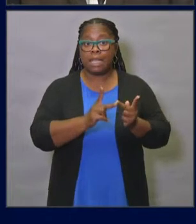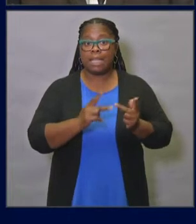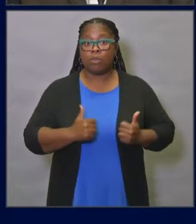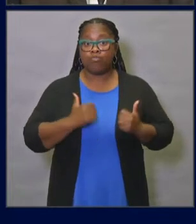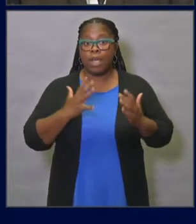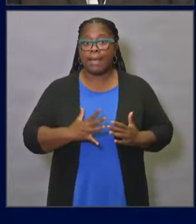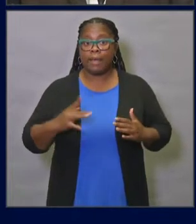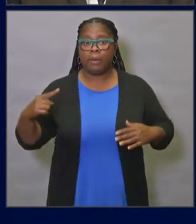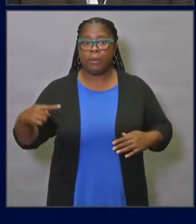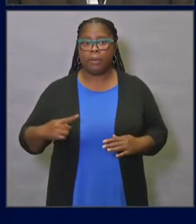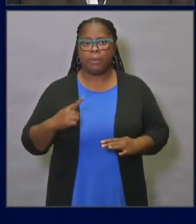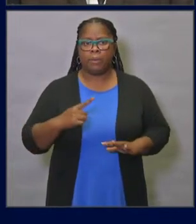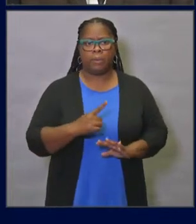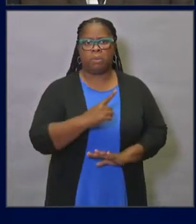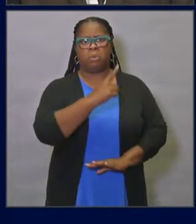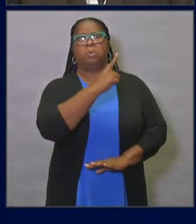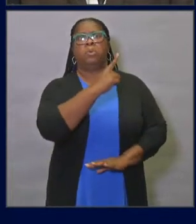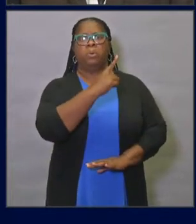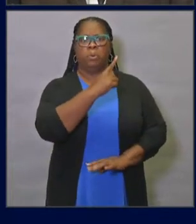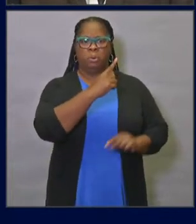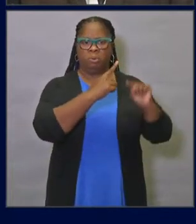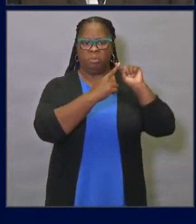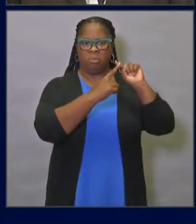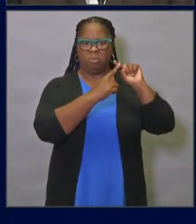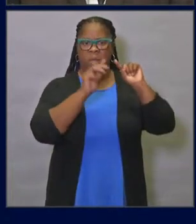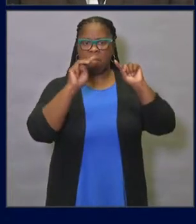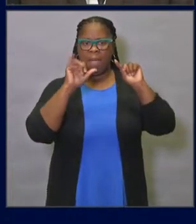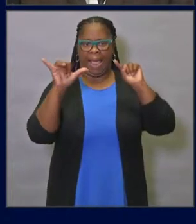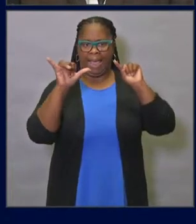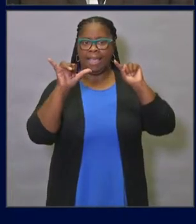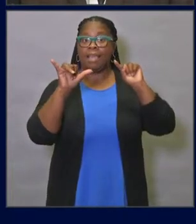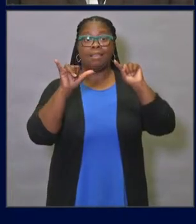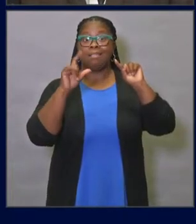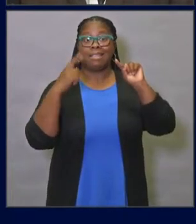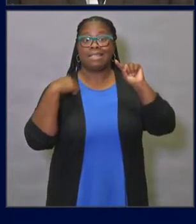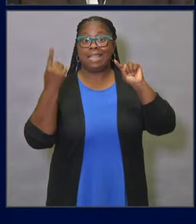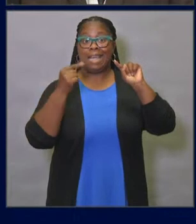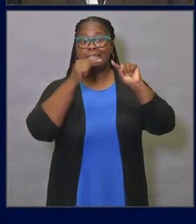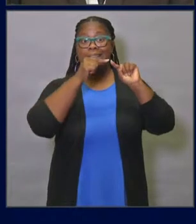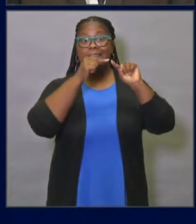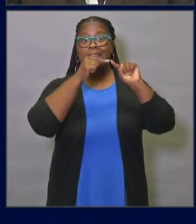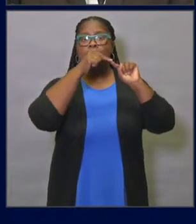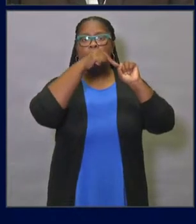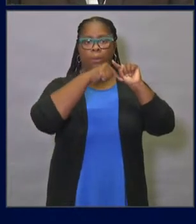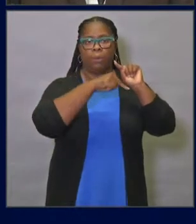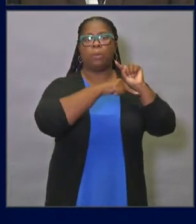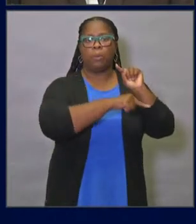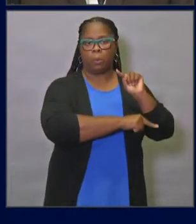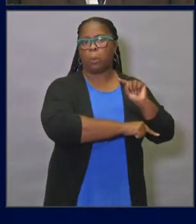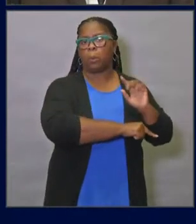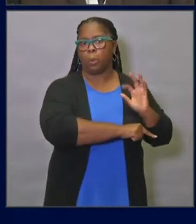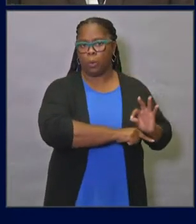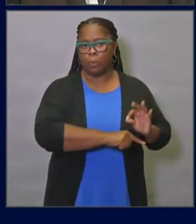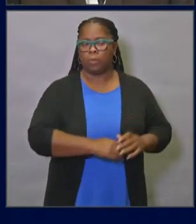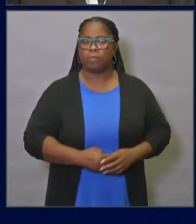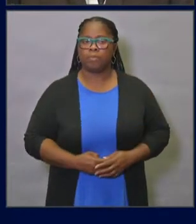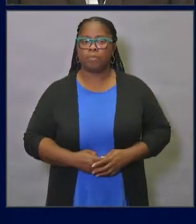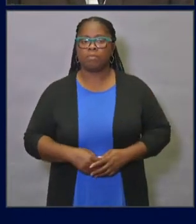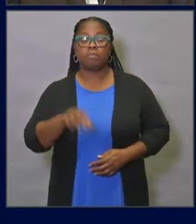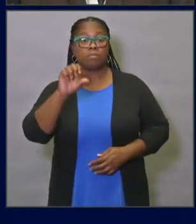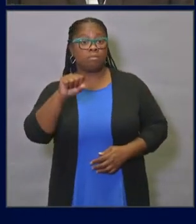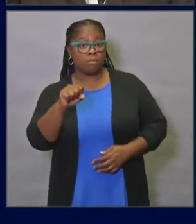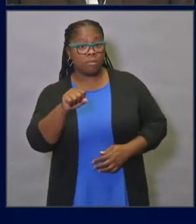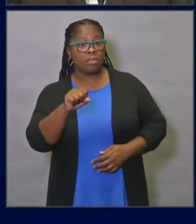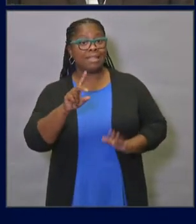that peaked in early May and has seen a downward trend since then. It also shows that even though there was a second wave